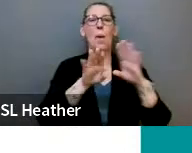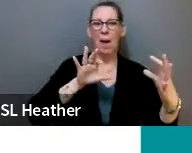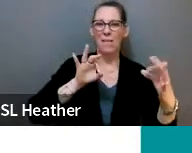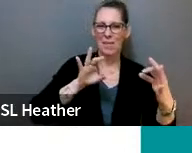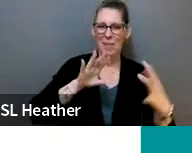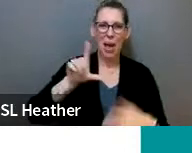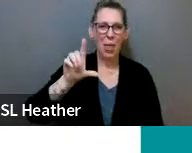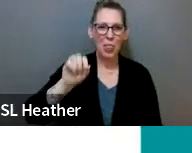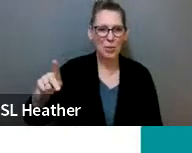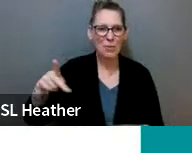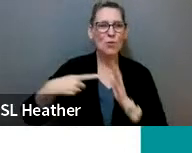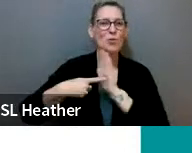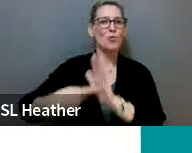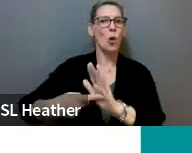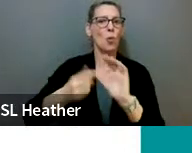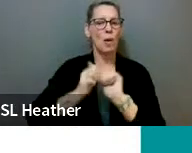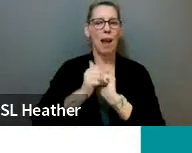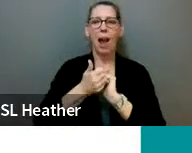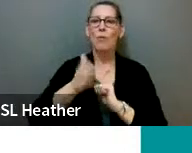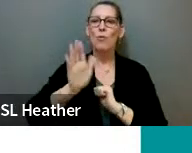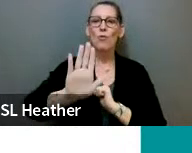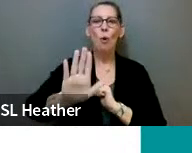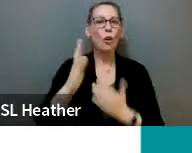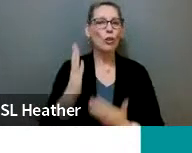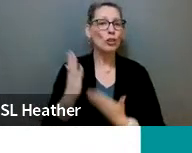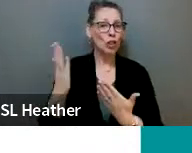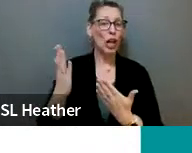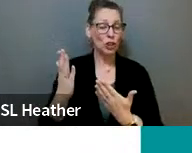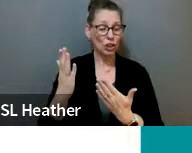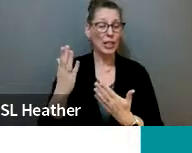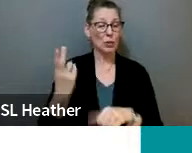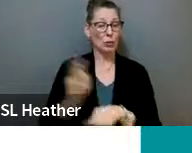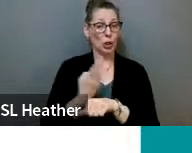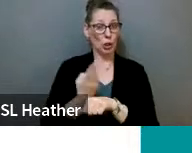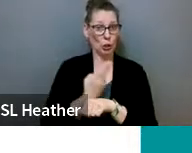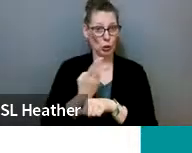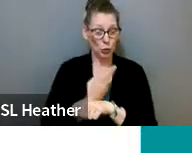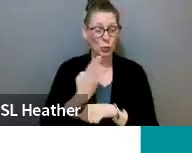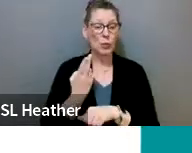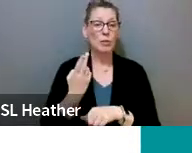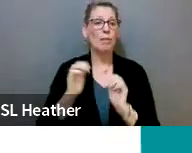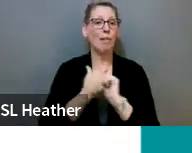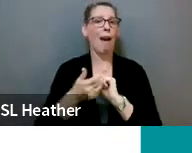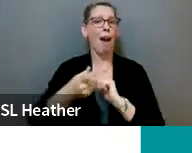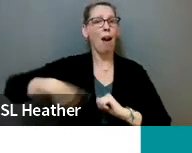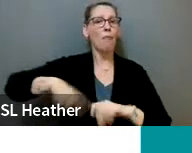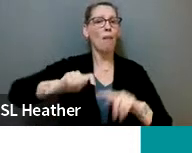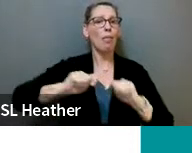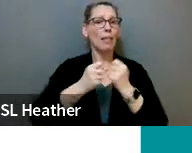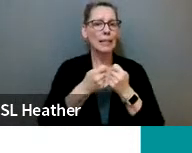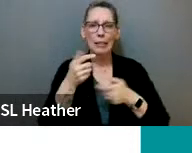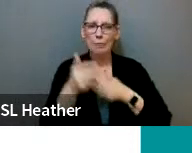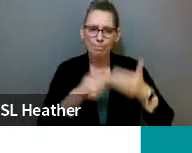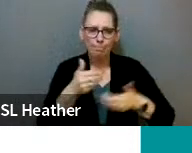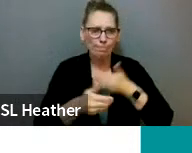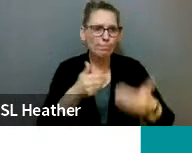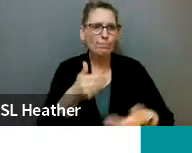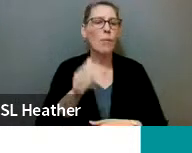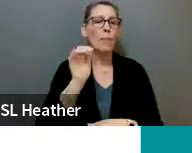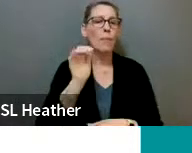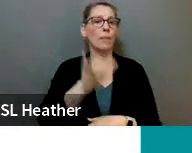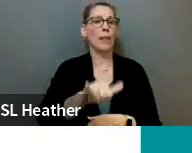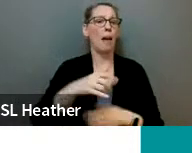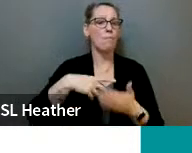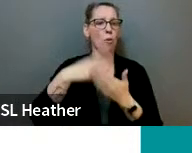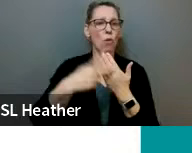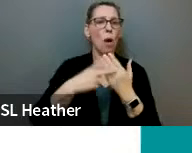to show you how your suggestions to me were used, how the team moved forward with the miniature grant program, and then providing